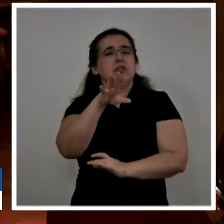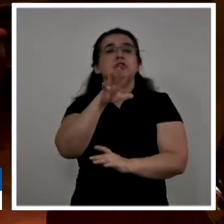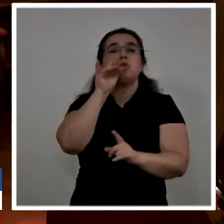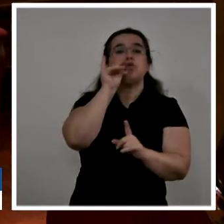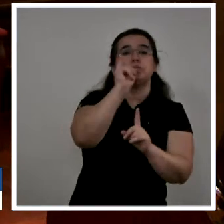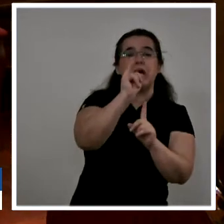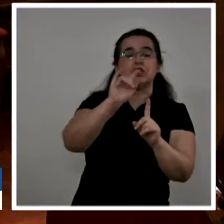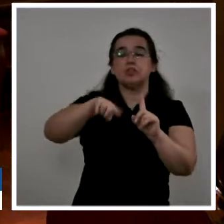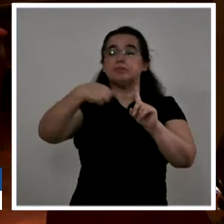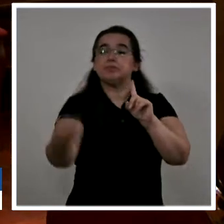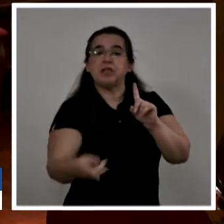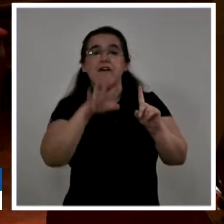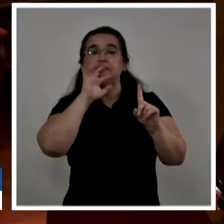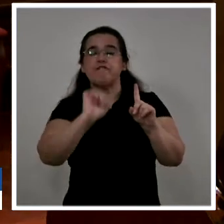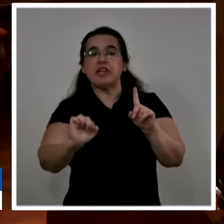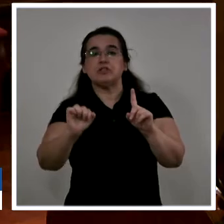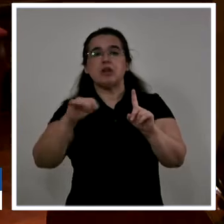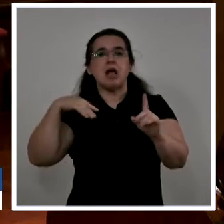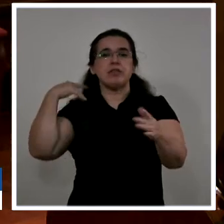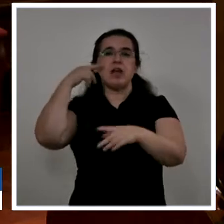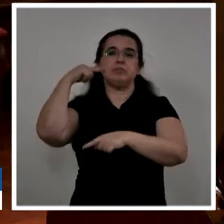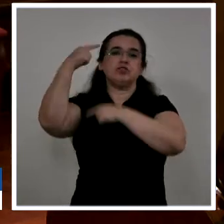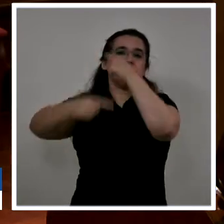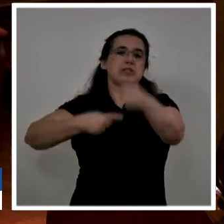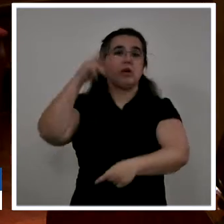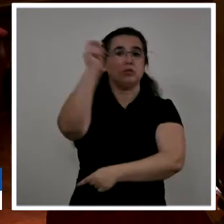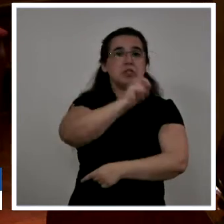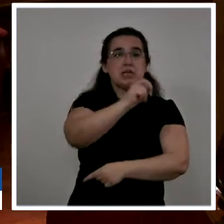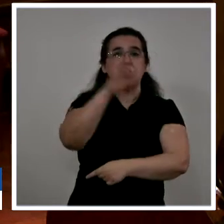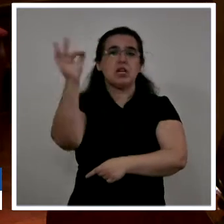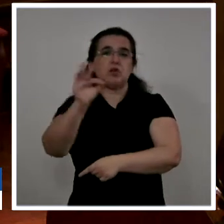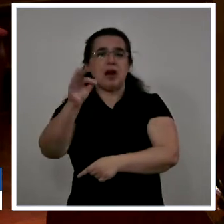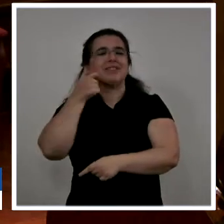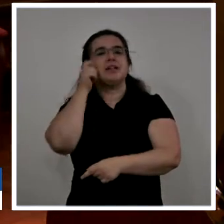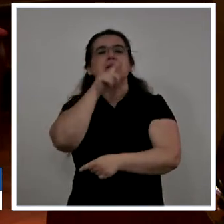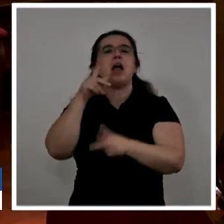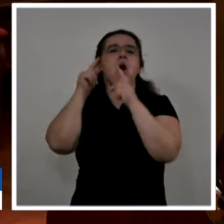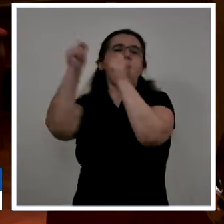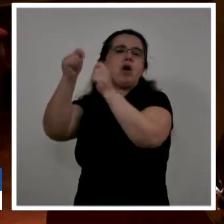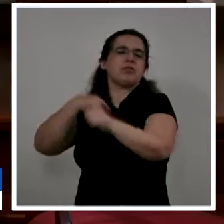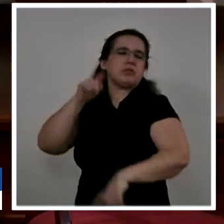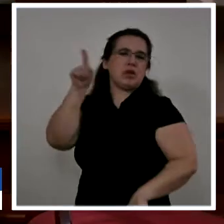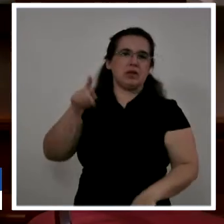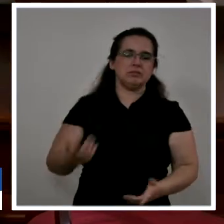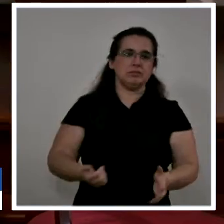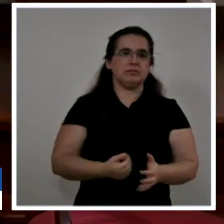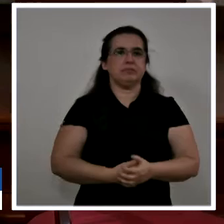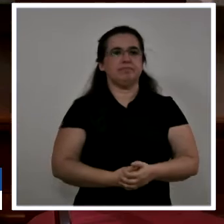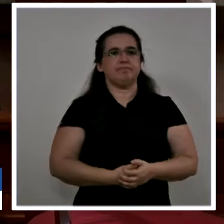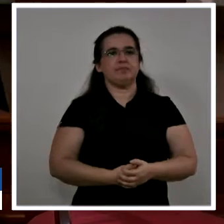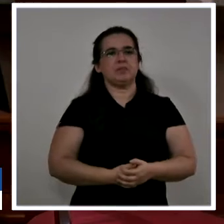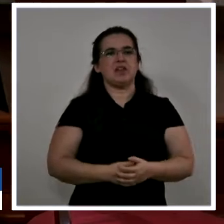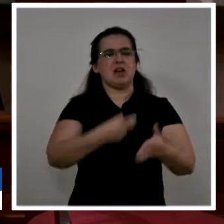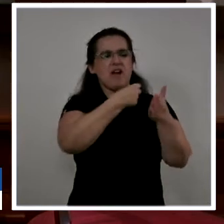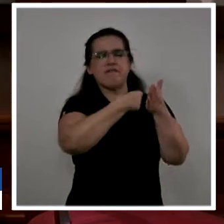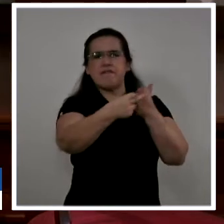e quarta geração daqueles que me odeiam. Now, we want to focus on that last phrase. E vamos focar-nos na parte final desta